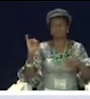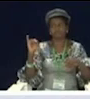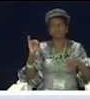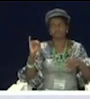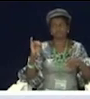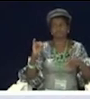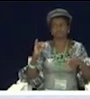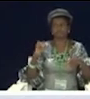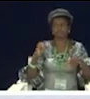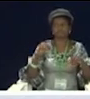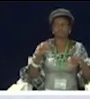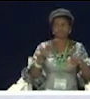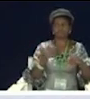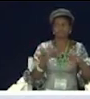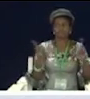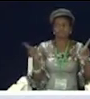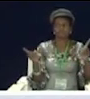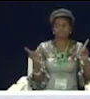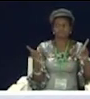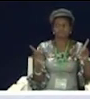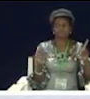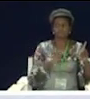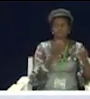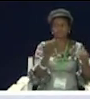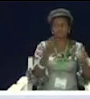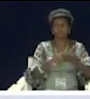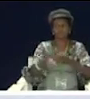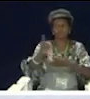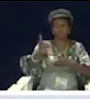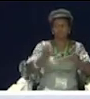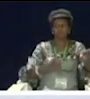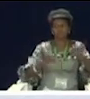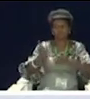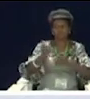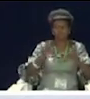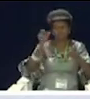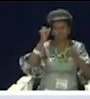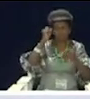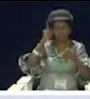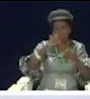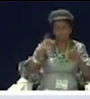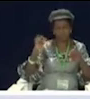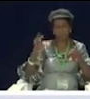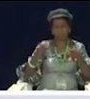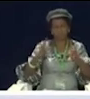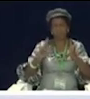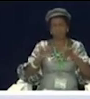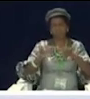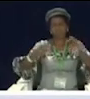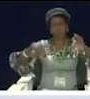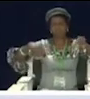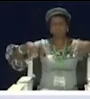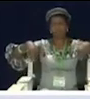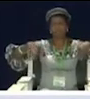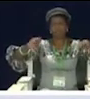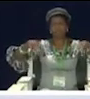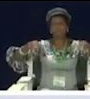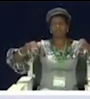But I want to define understanding the way the market woman can